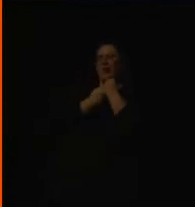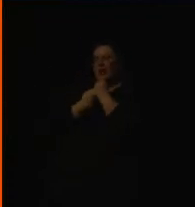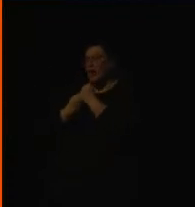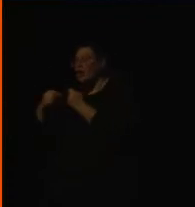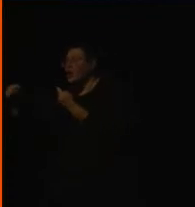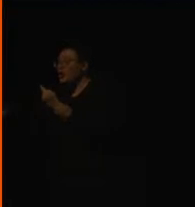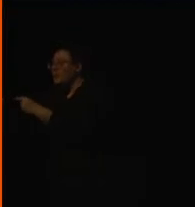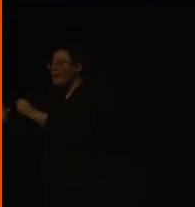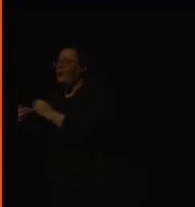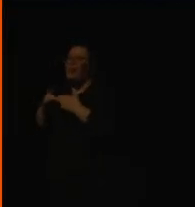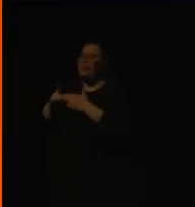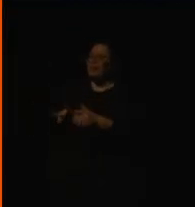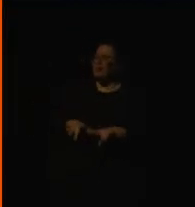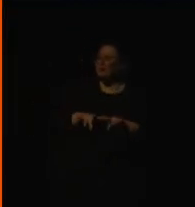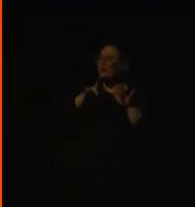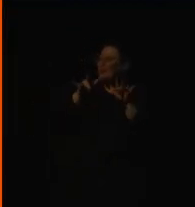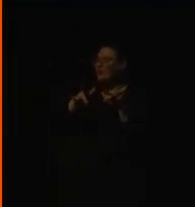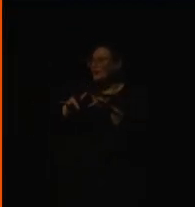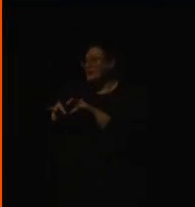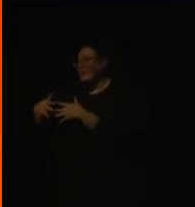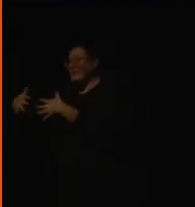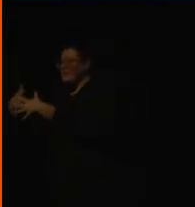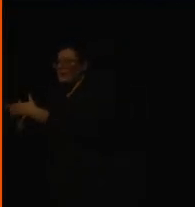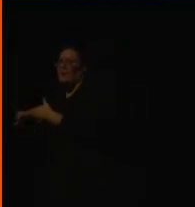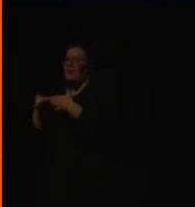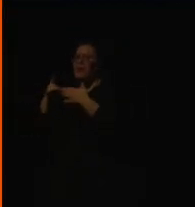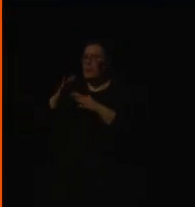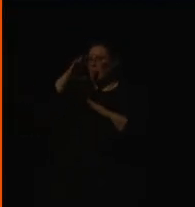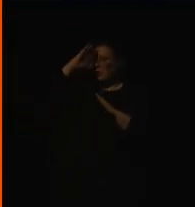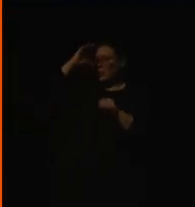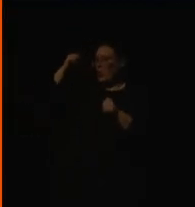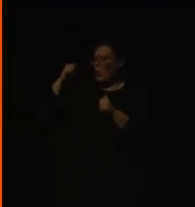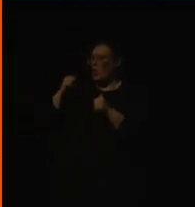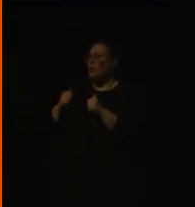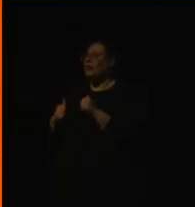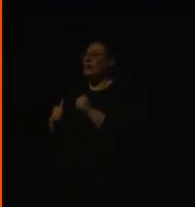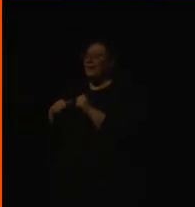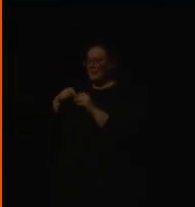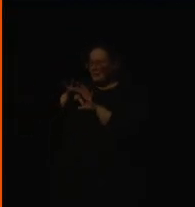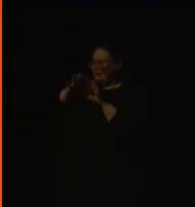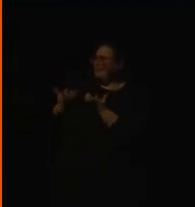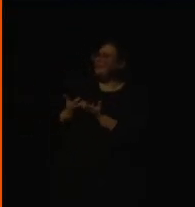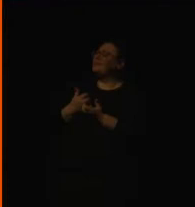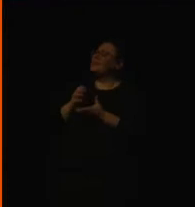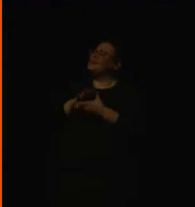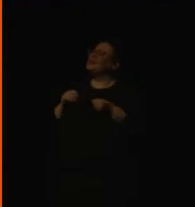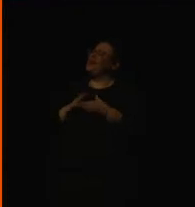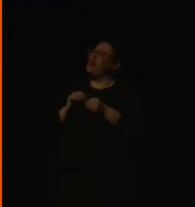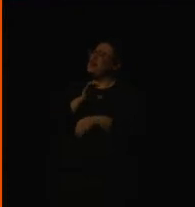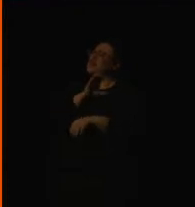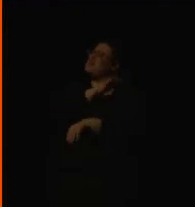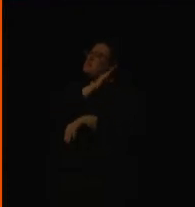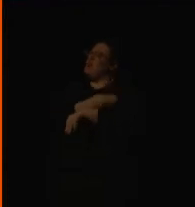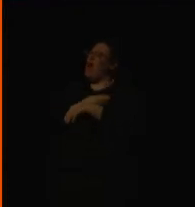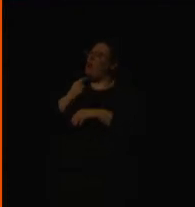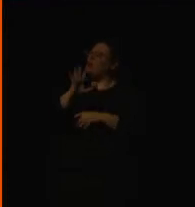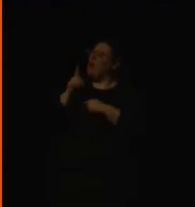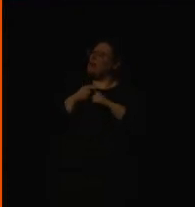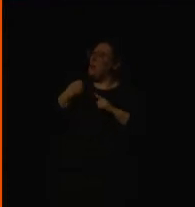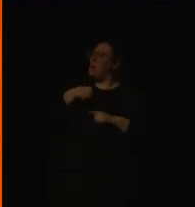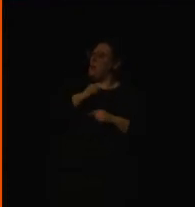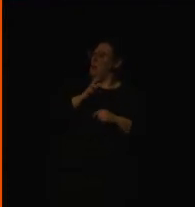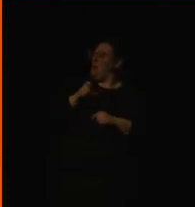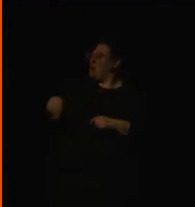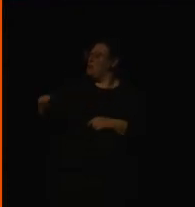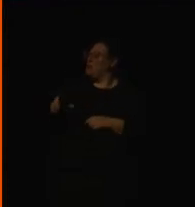mercy. Let your fear lead you to hope. Turn your back on the stories the power tells about itself and tells about us, and